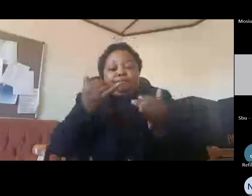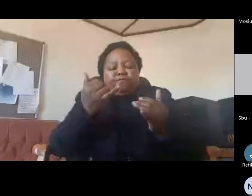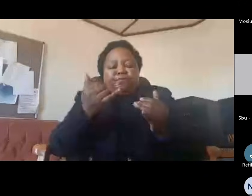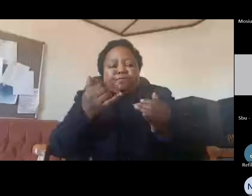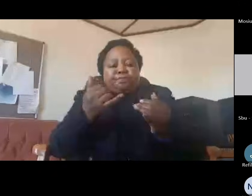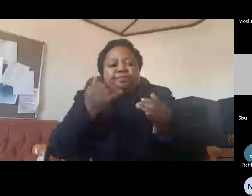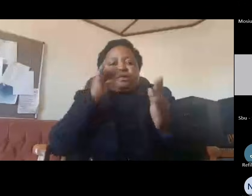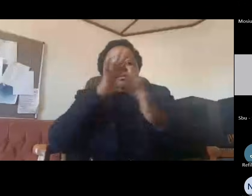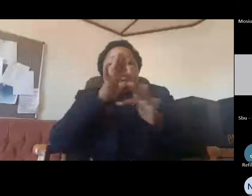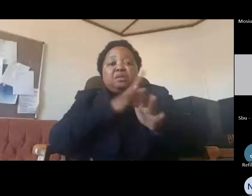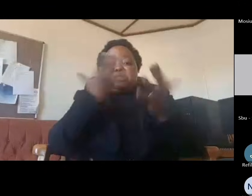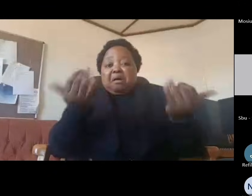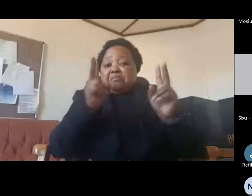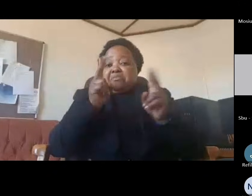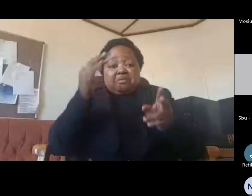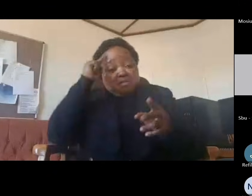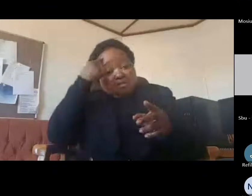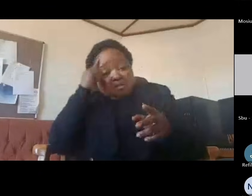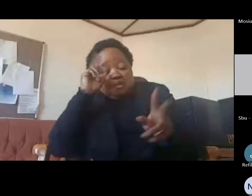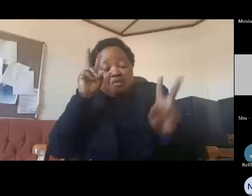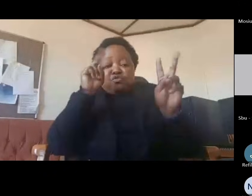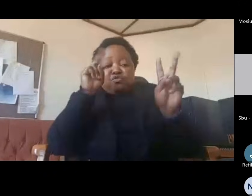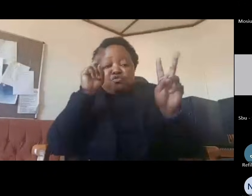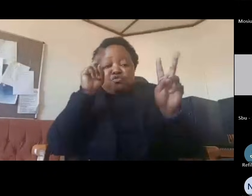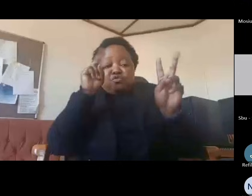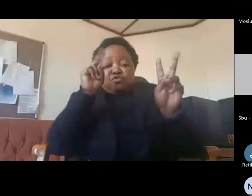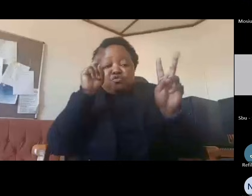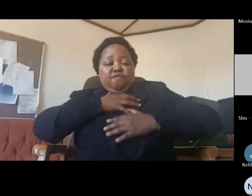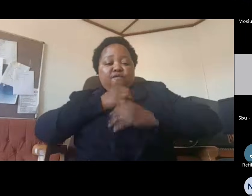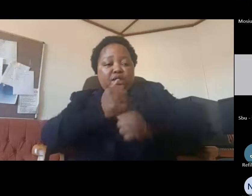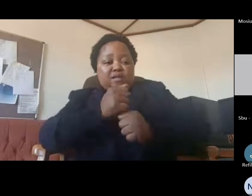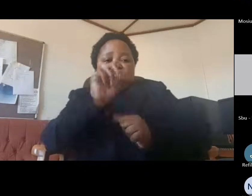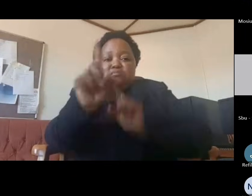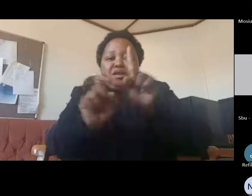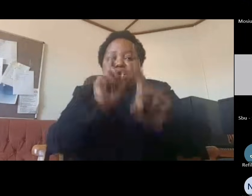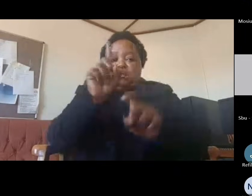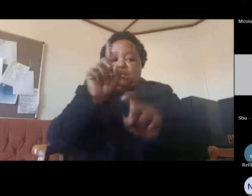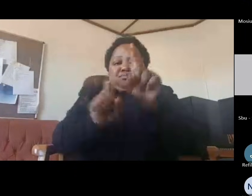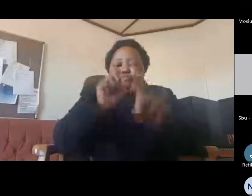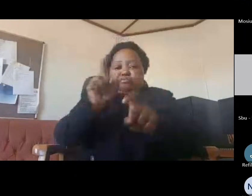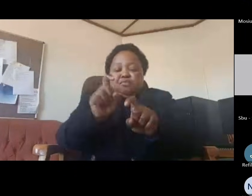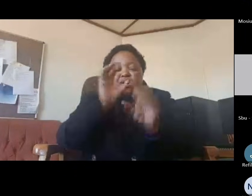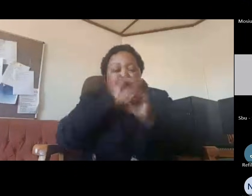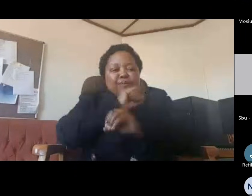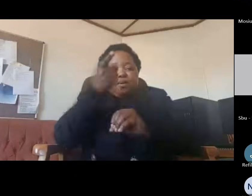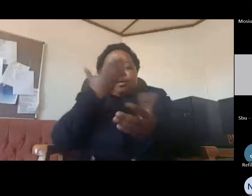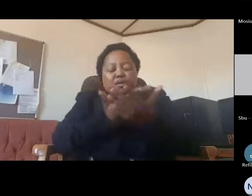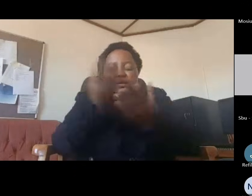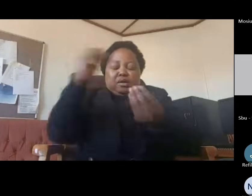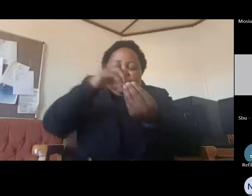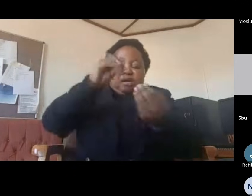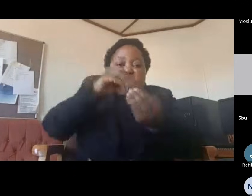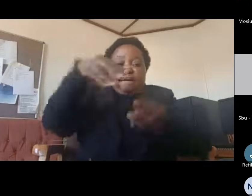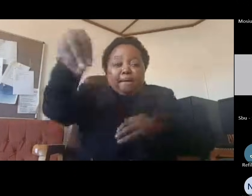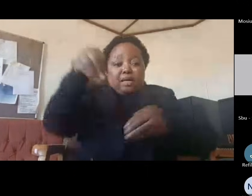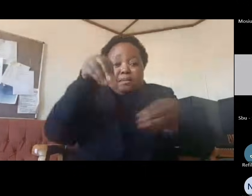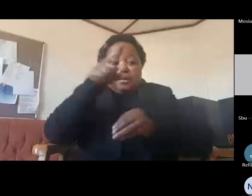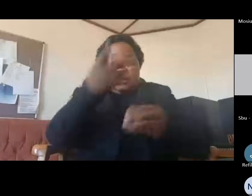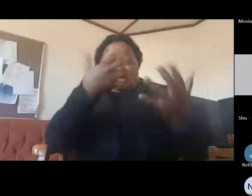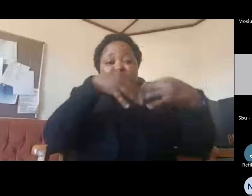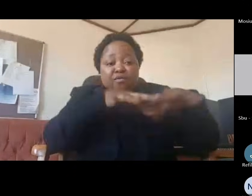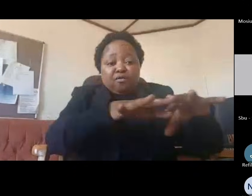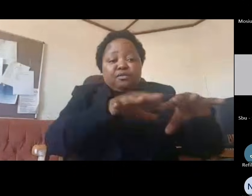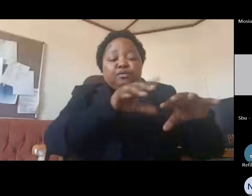they don't have the confidence to ask the questions, because of the additional paperwork that's involved, and because